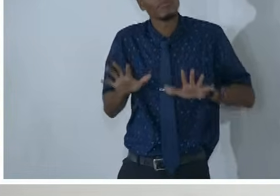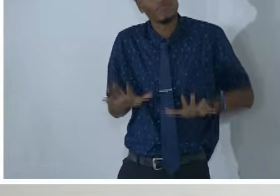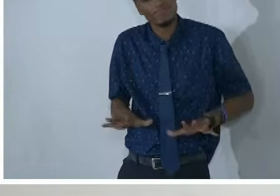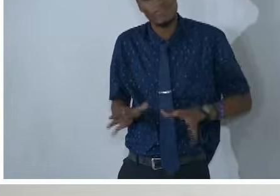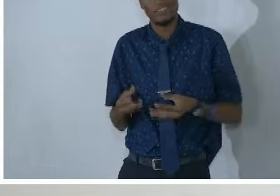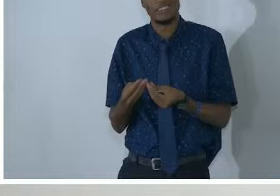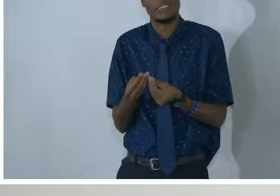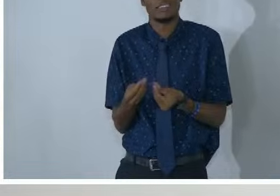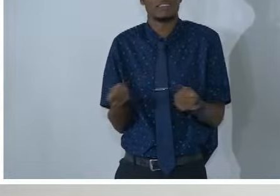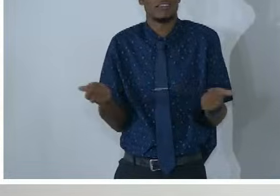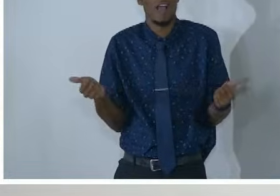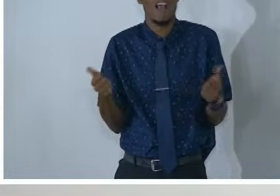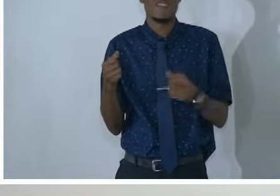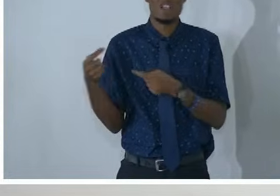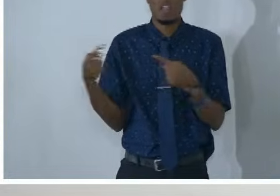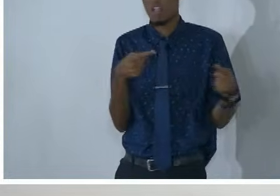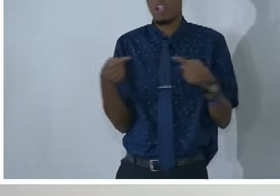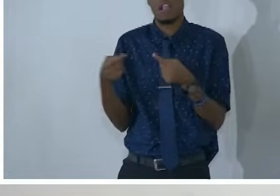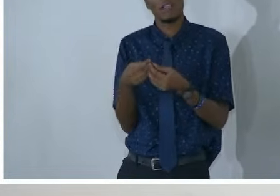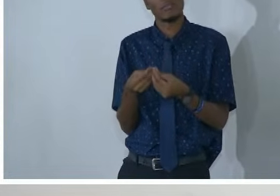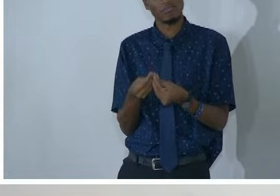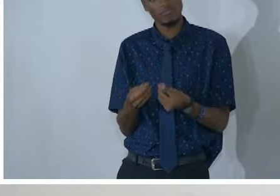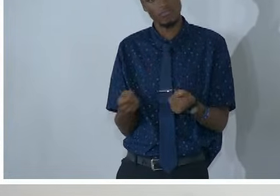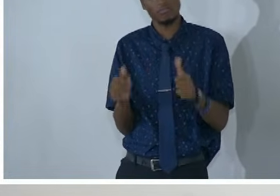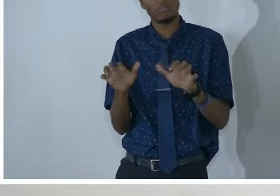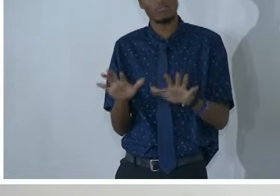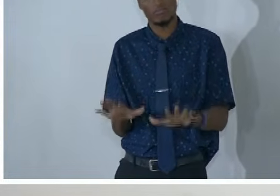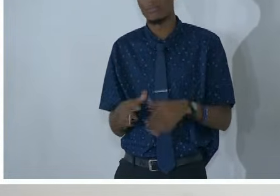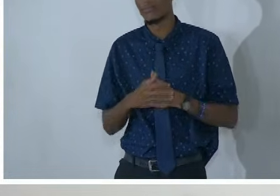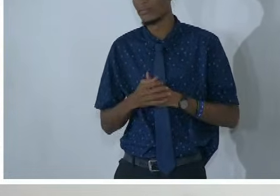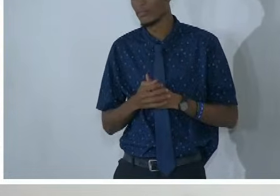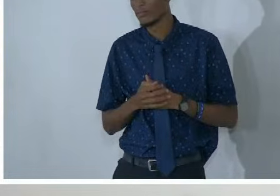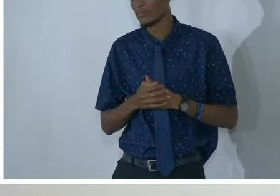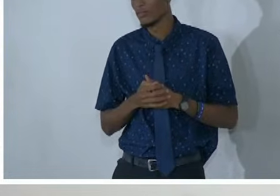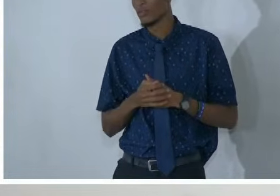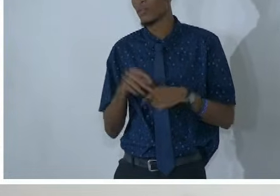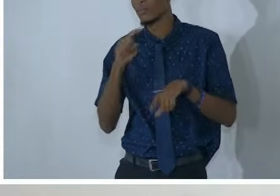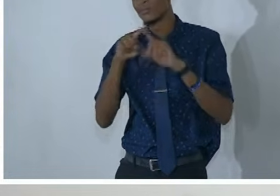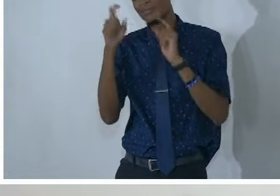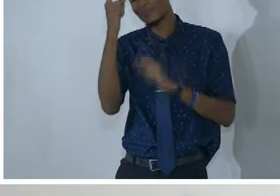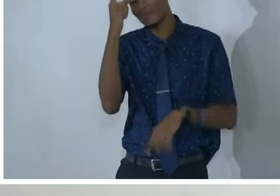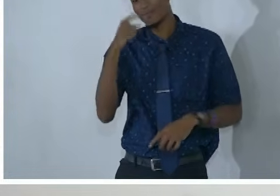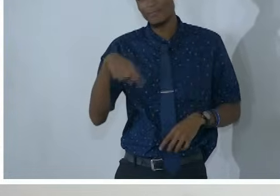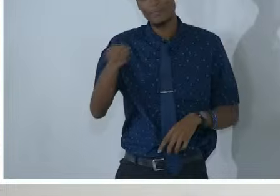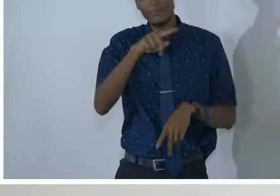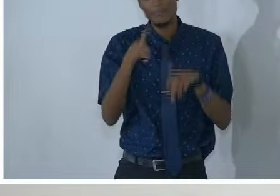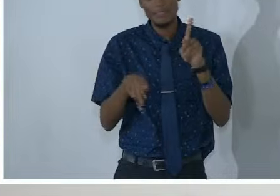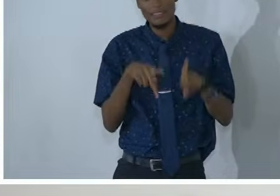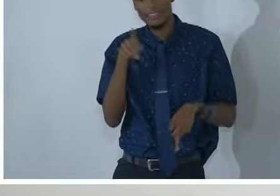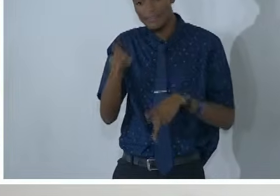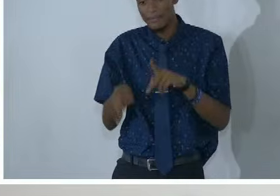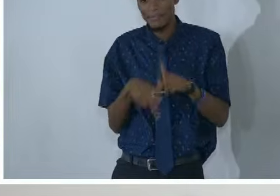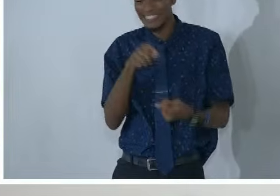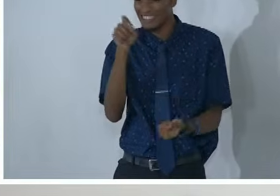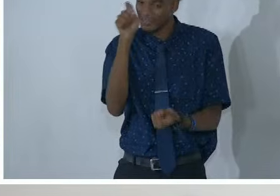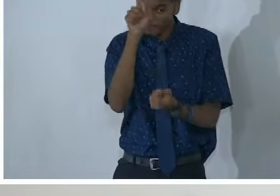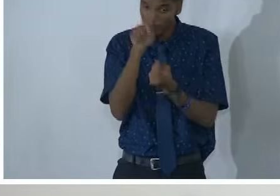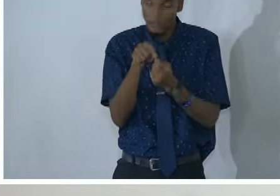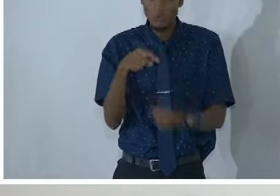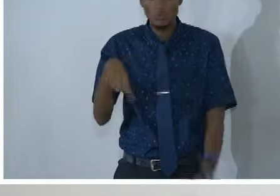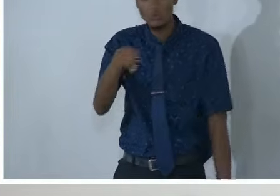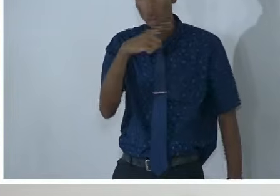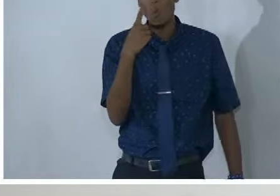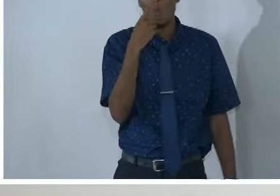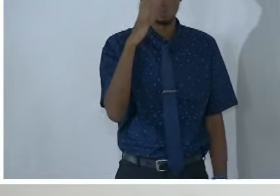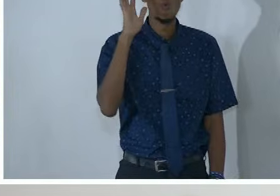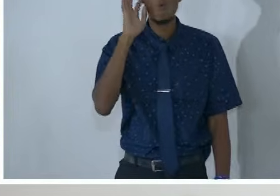disputes. Where the regulation will be, member, is those persons especially who are going to